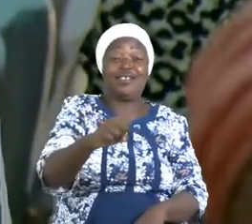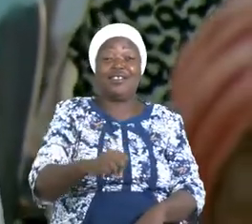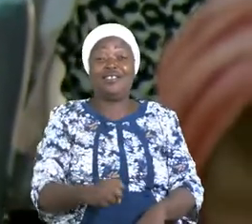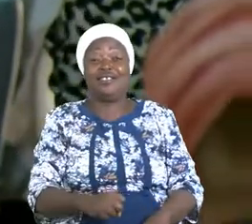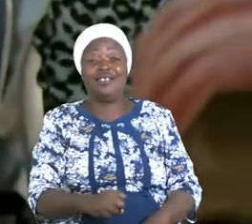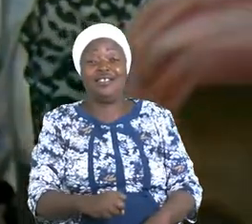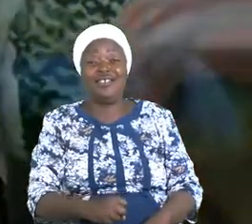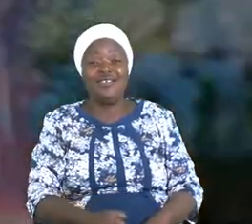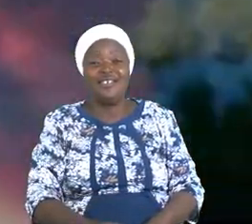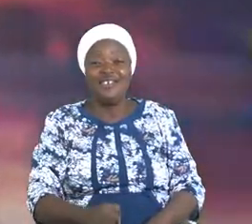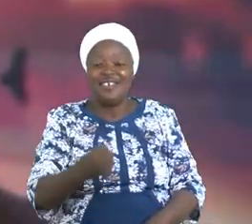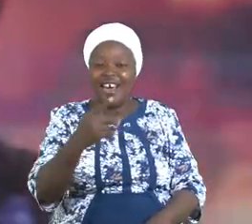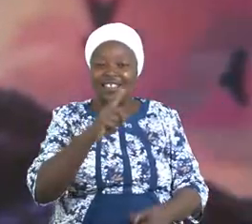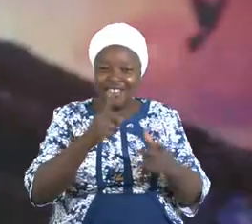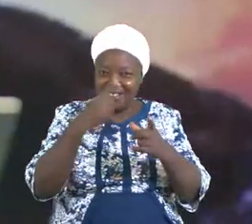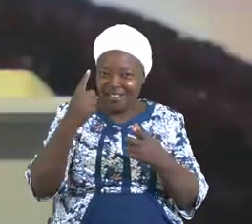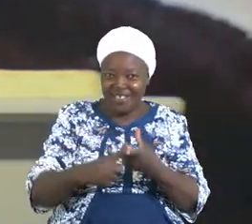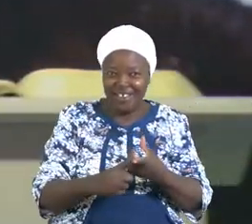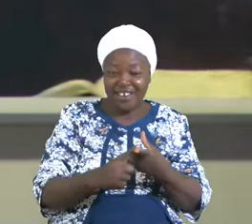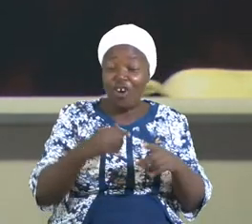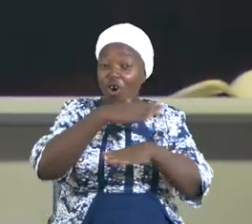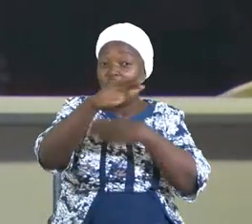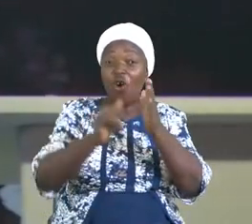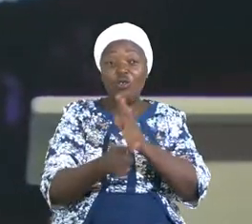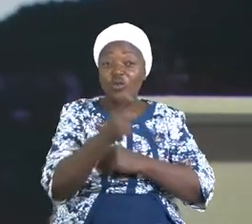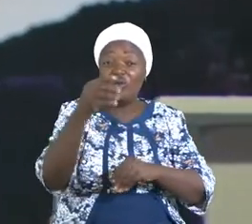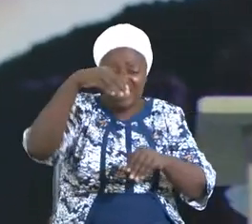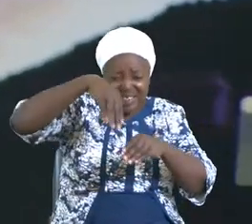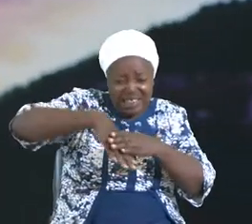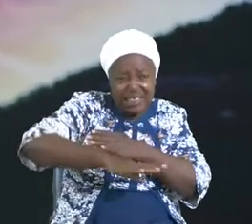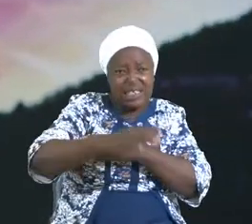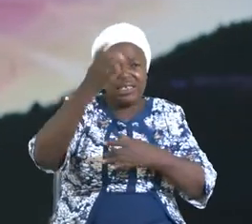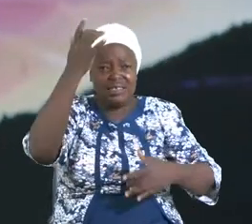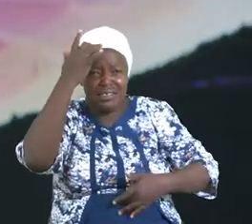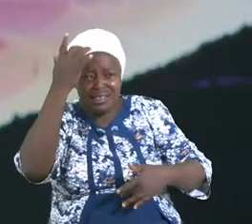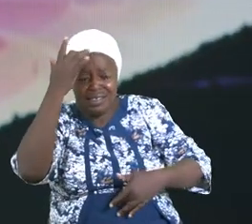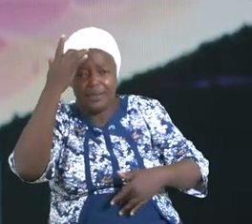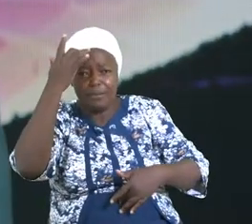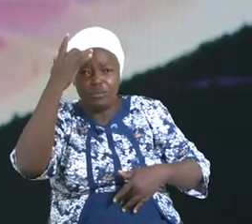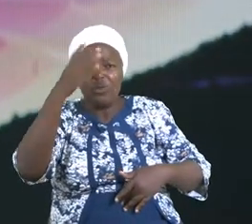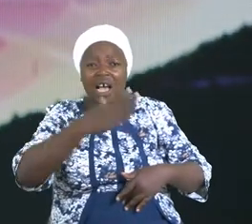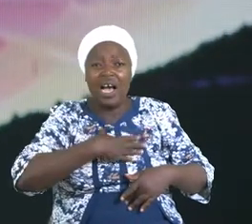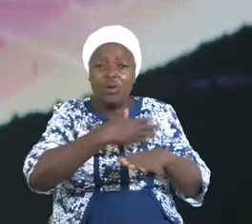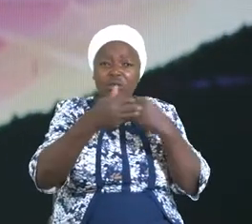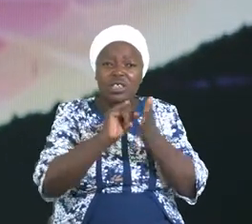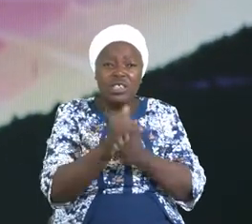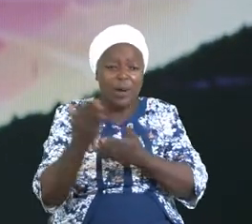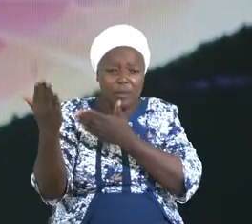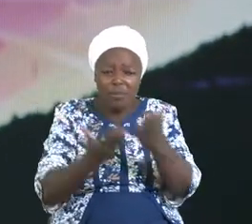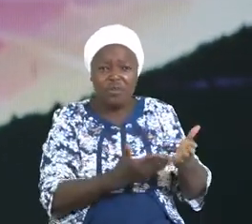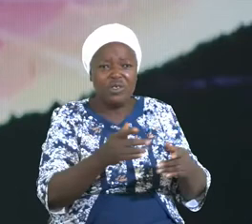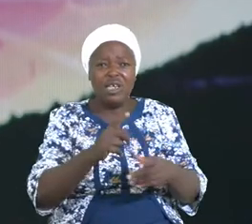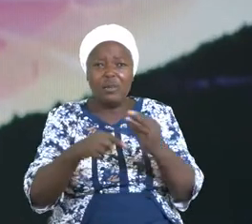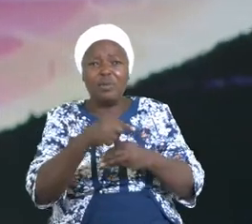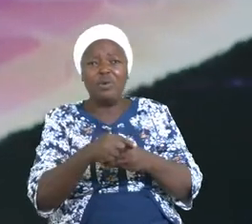And then all those internal diseases and the thing that causes premature death,